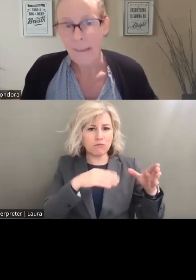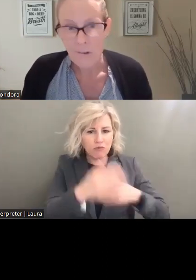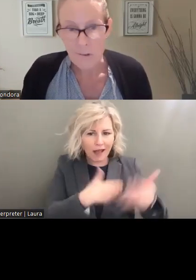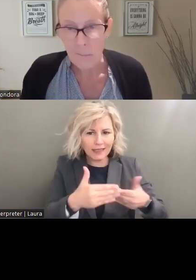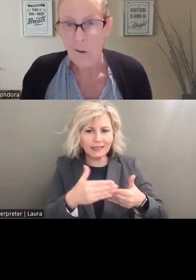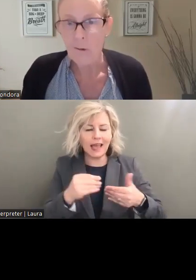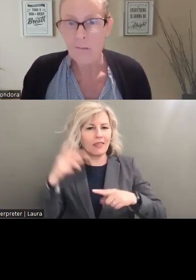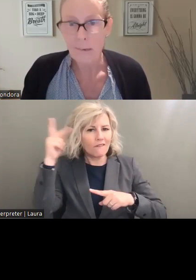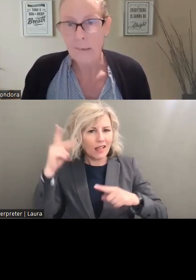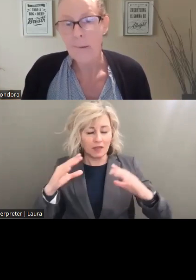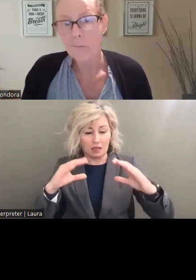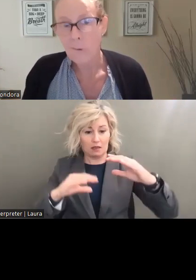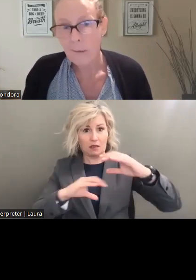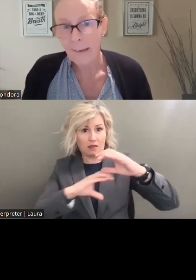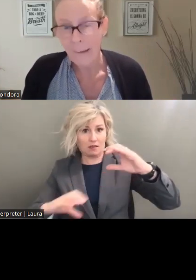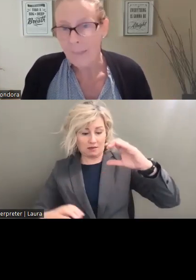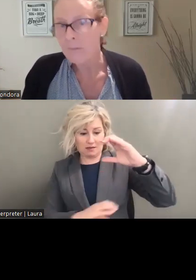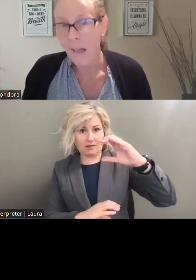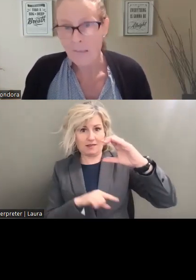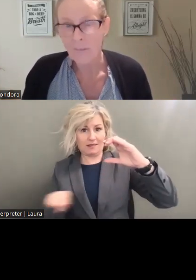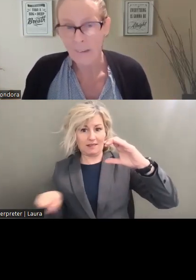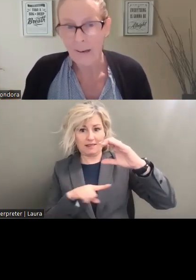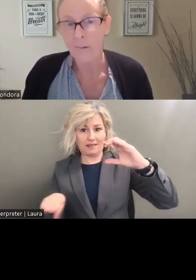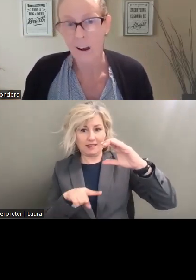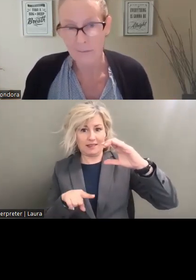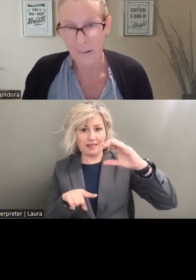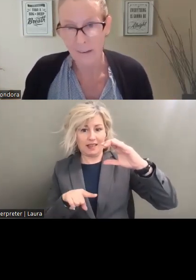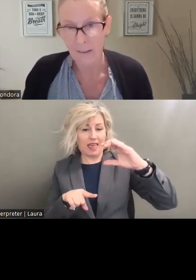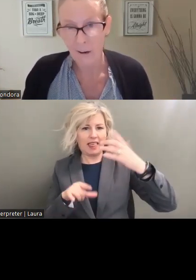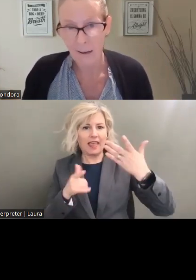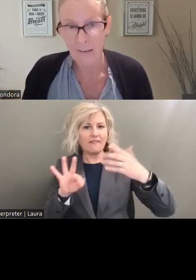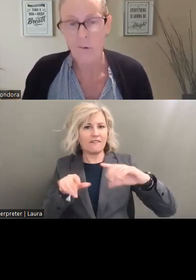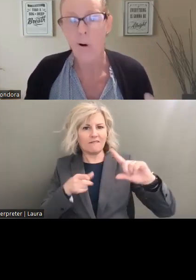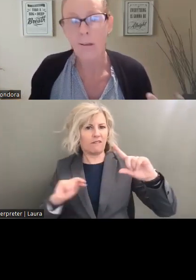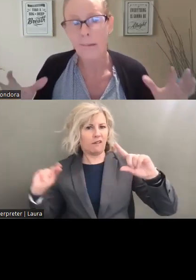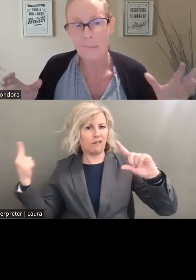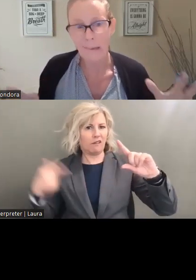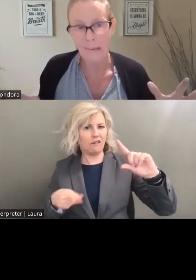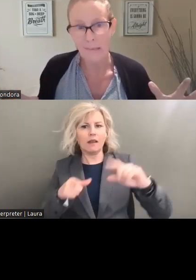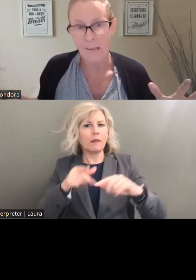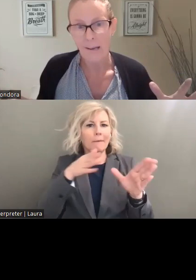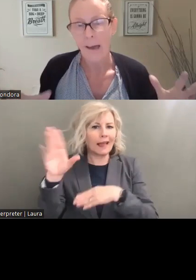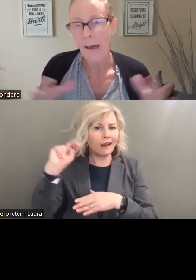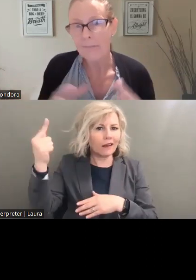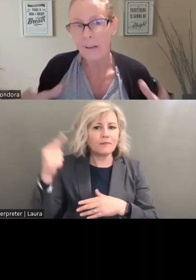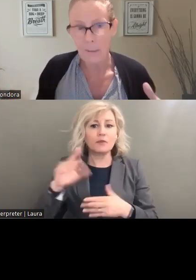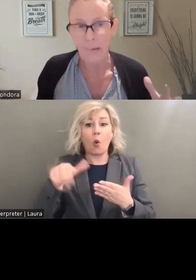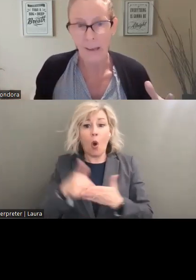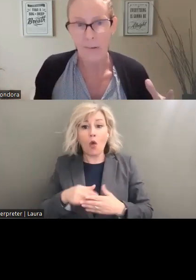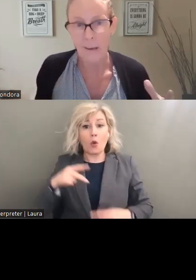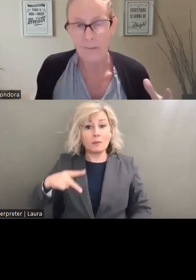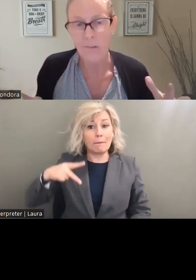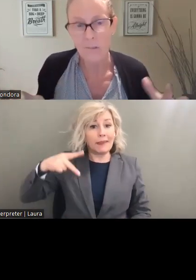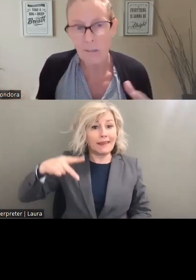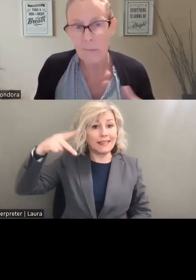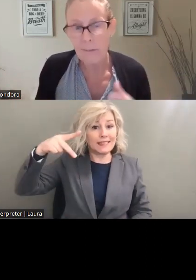those relationships also need to be rooted in the philosophy of recovery, okay? So all of these P's have to come